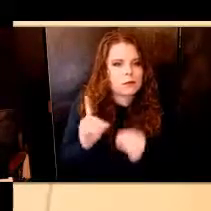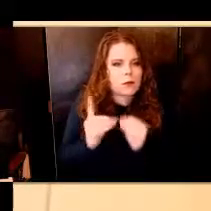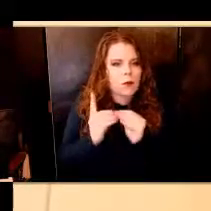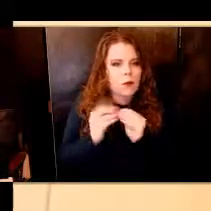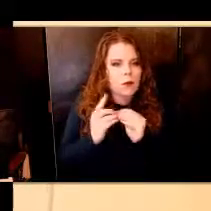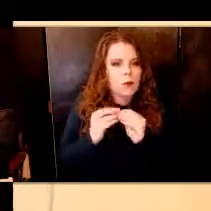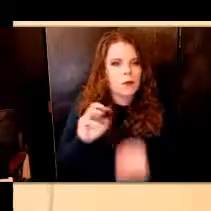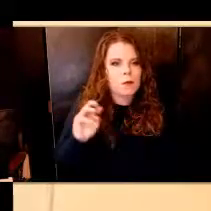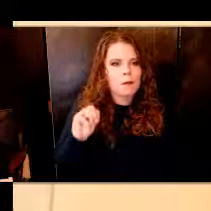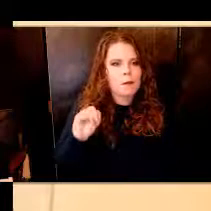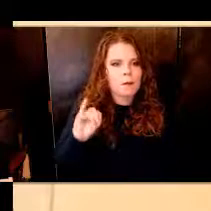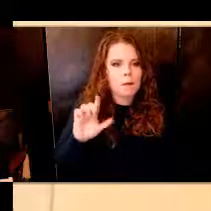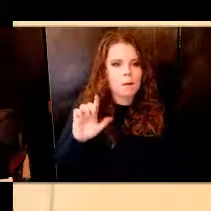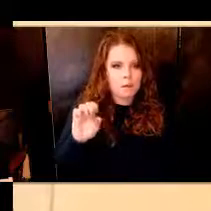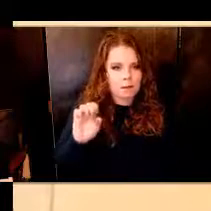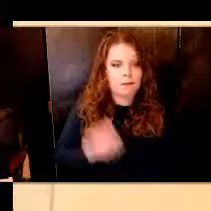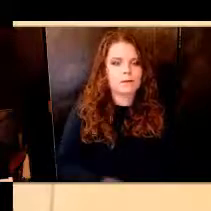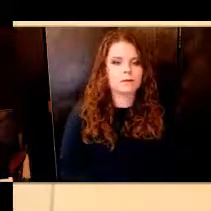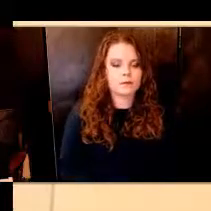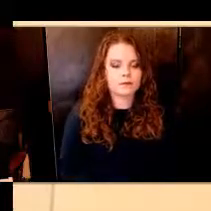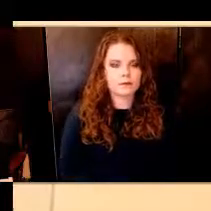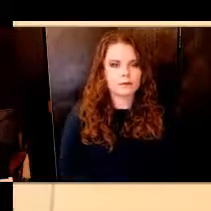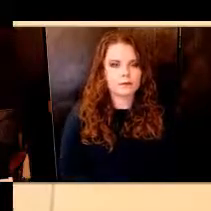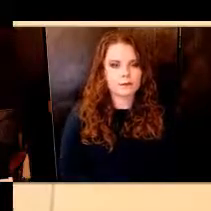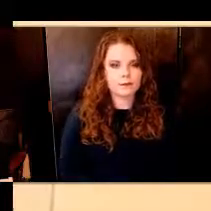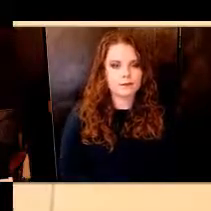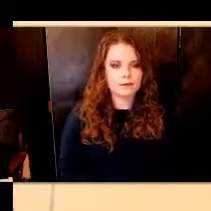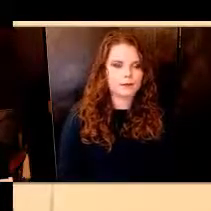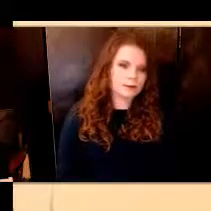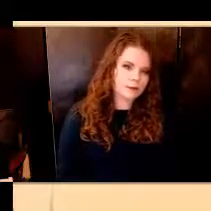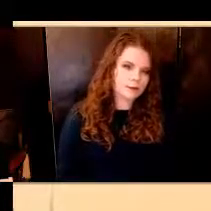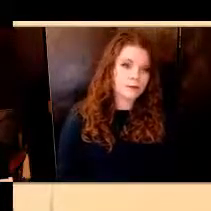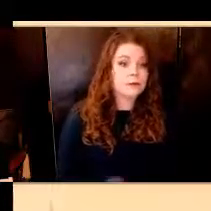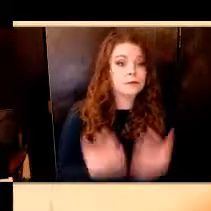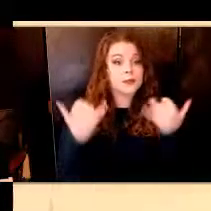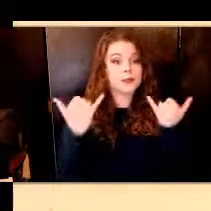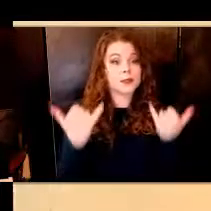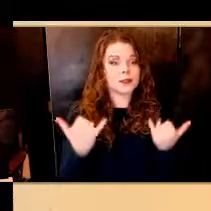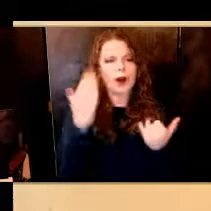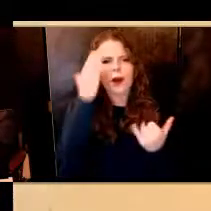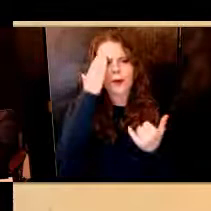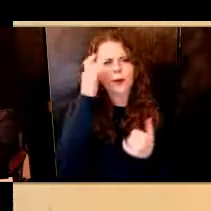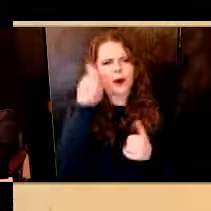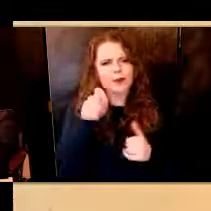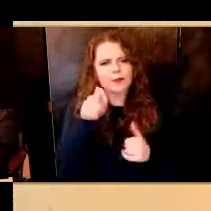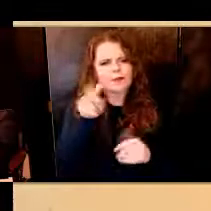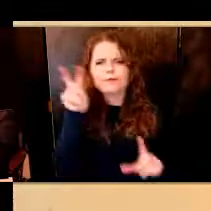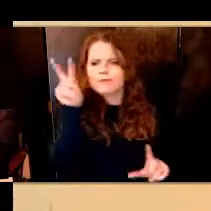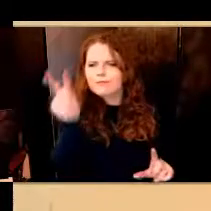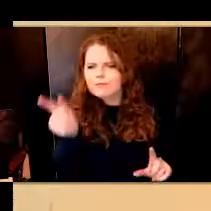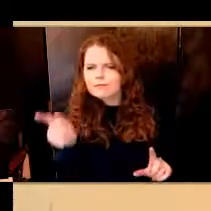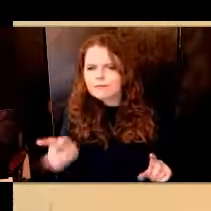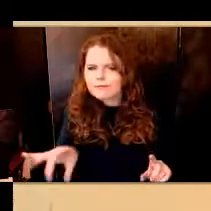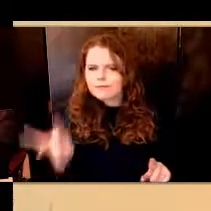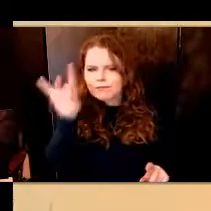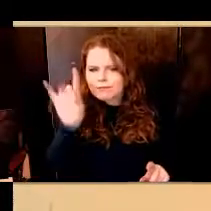plus 1 equals 1 5/8. So now I know what I'm looking for. I can go back and look at my data and